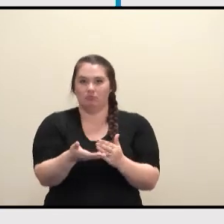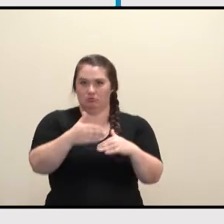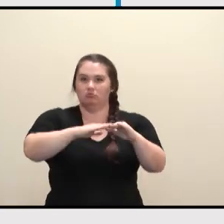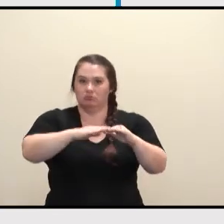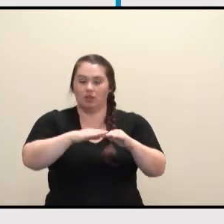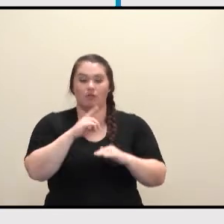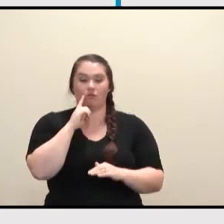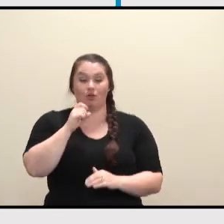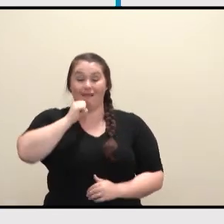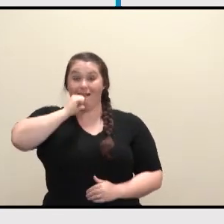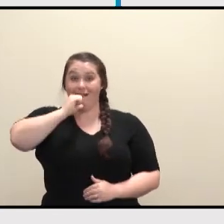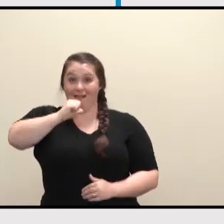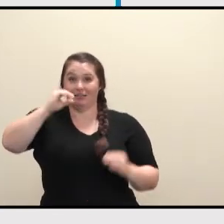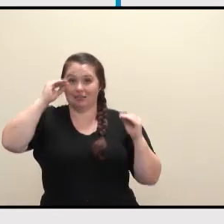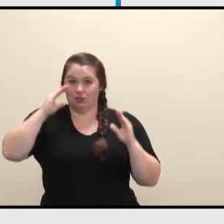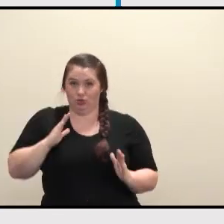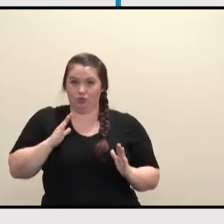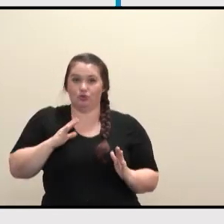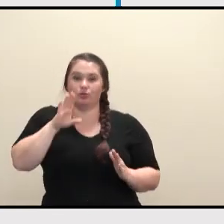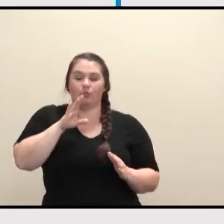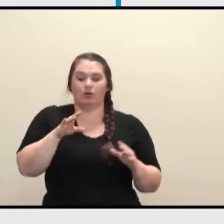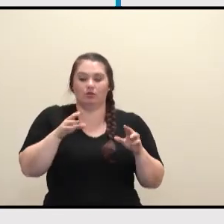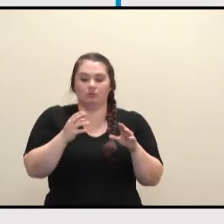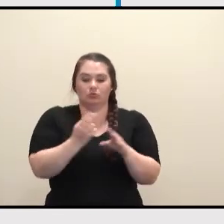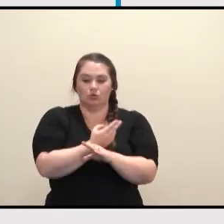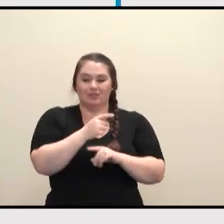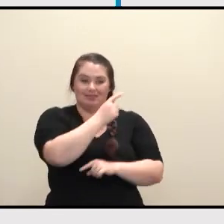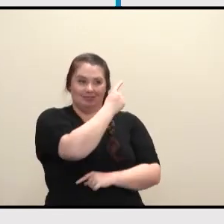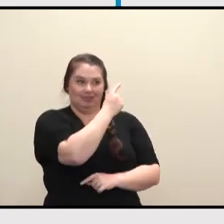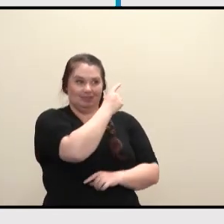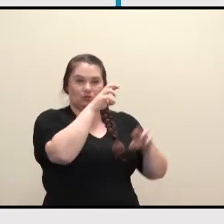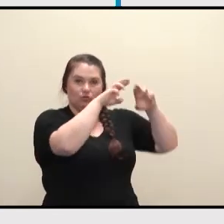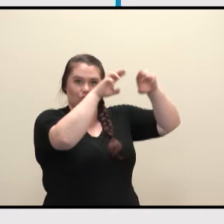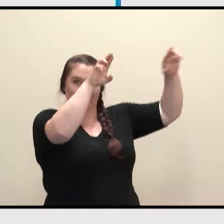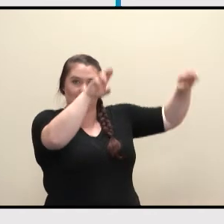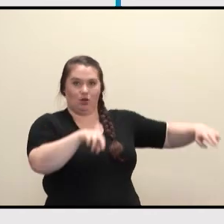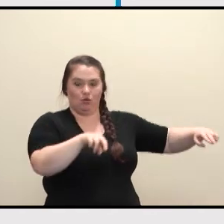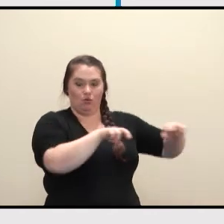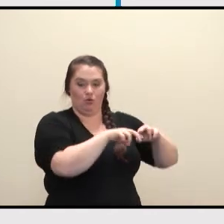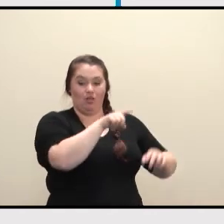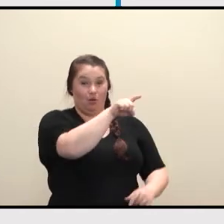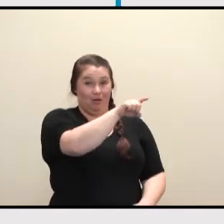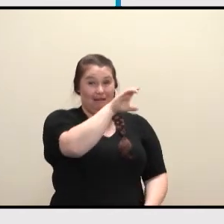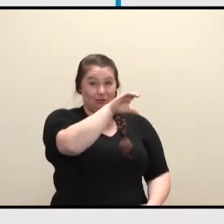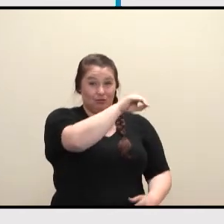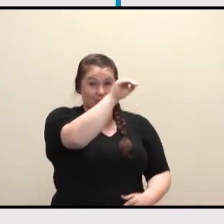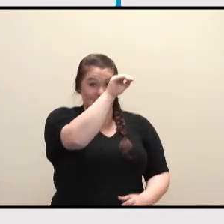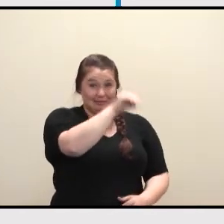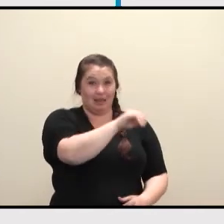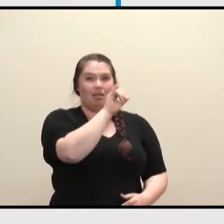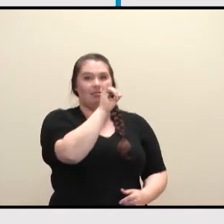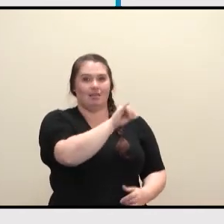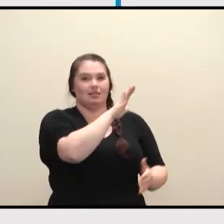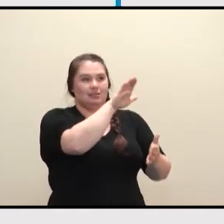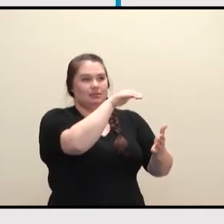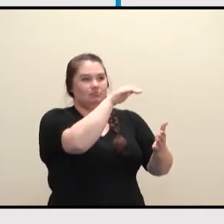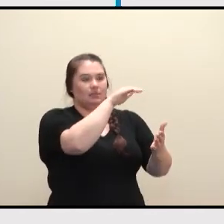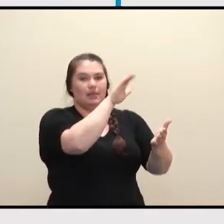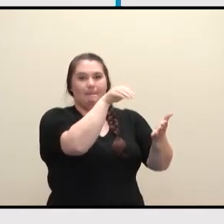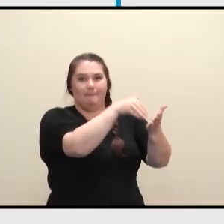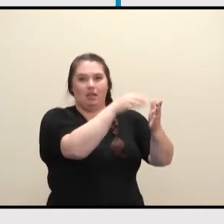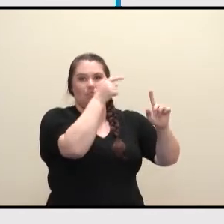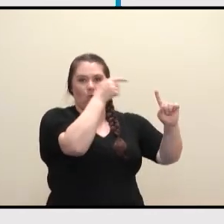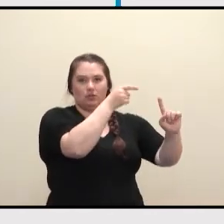non-teachers, we actually use a pay grade, and it looks like this rectangle here, but that 100% there is basically where the midpoint would be, in